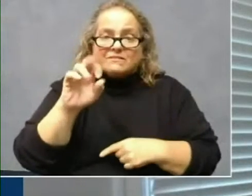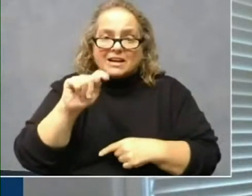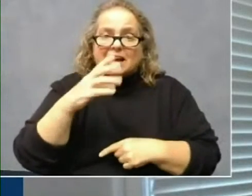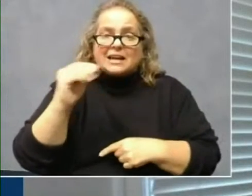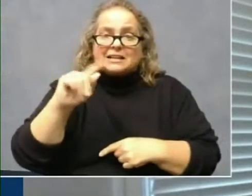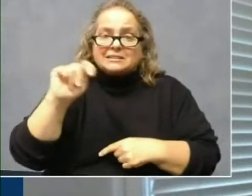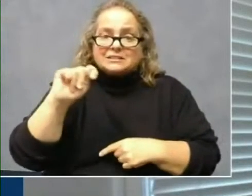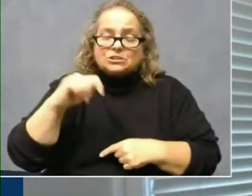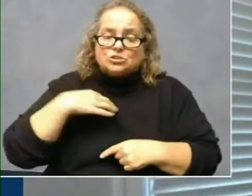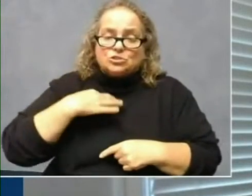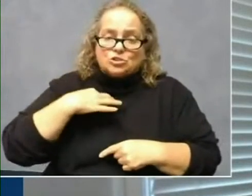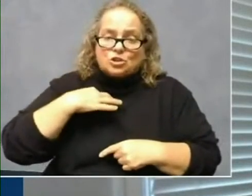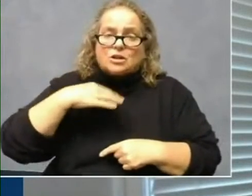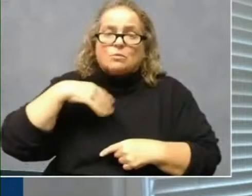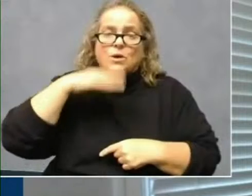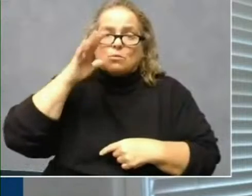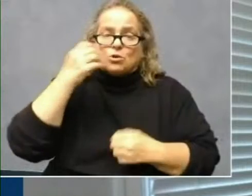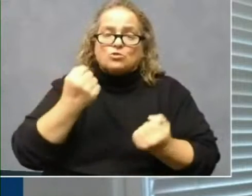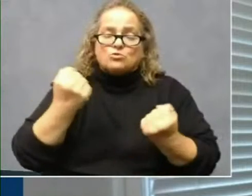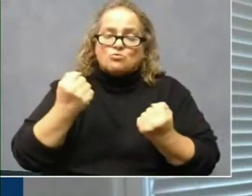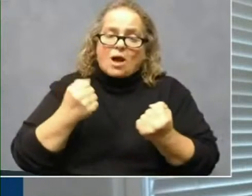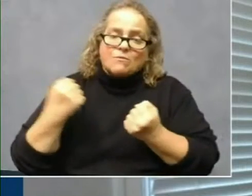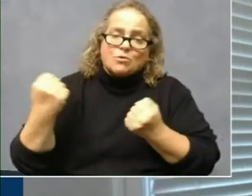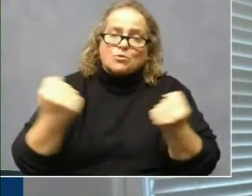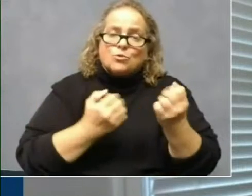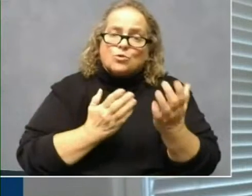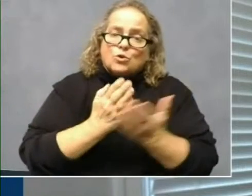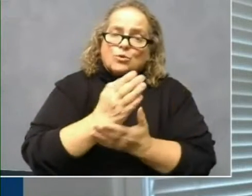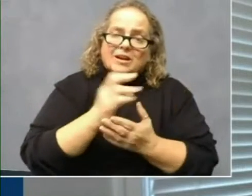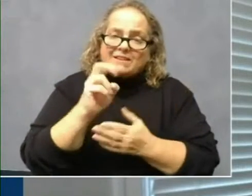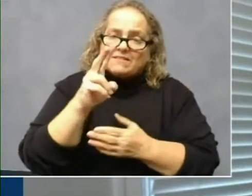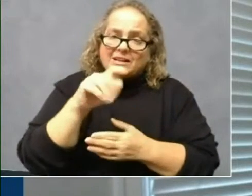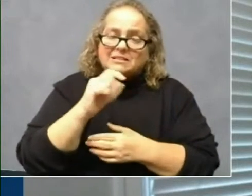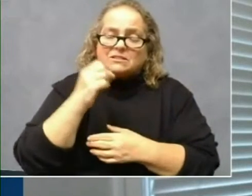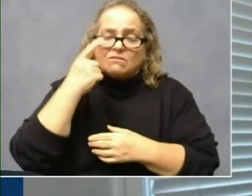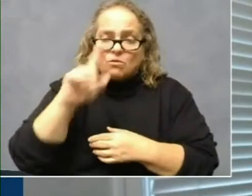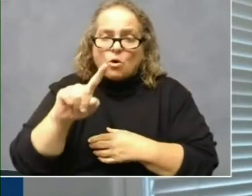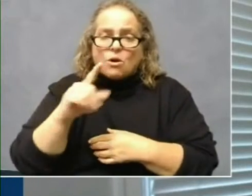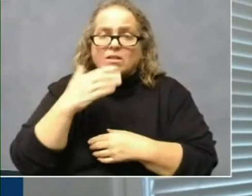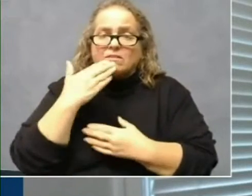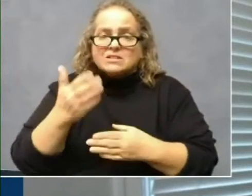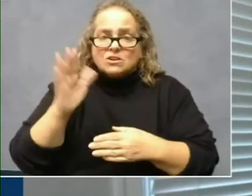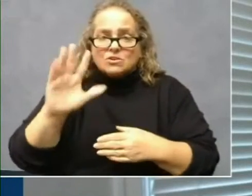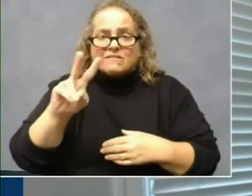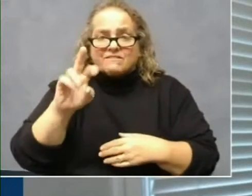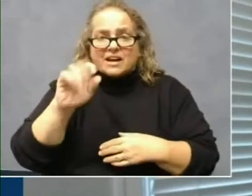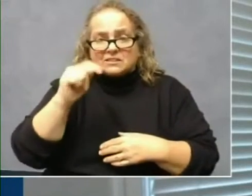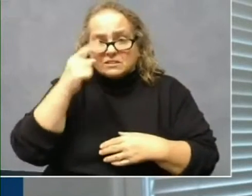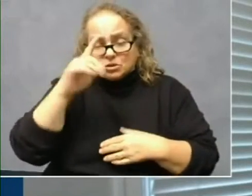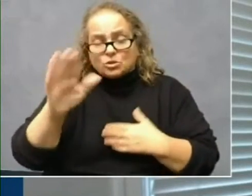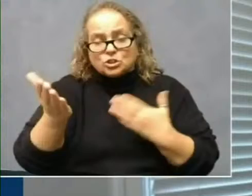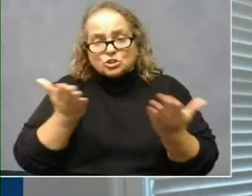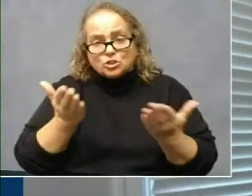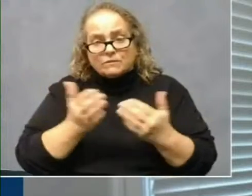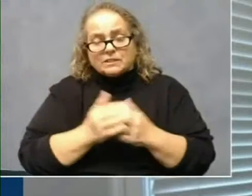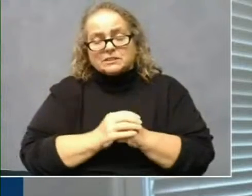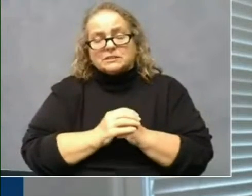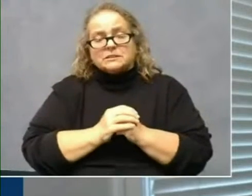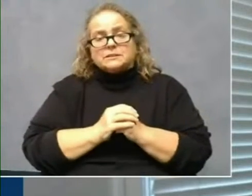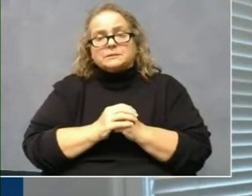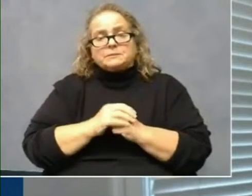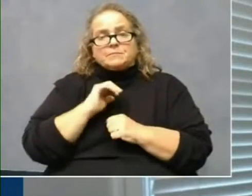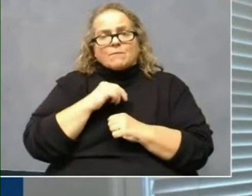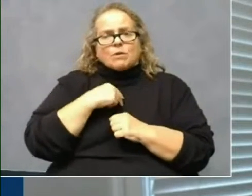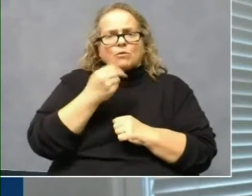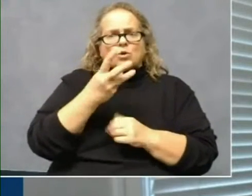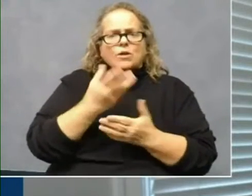So thank you very much for the mask and for your support for our veterans, and thanks to the veterans for their service. So I have some things to add on and amplify from